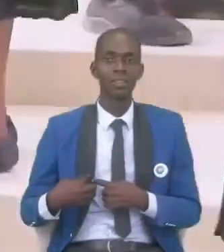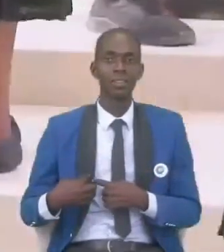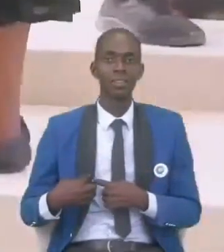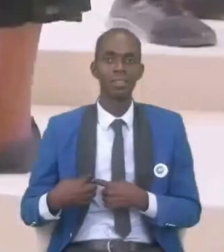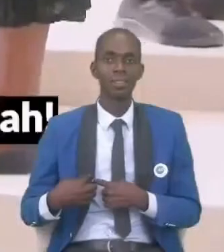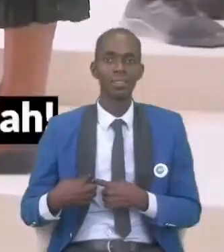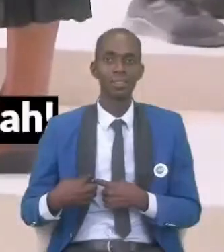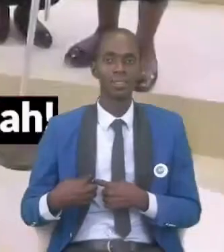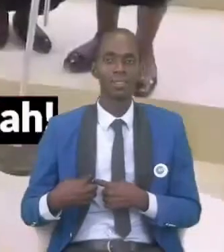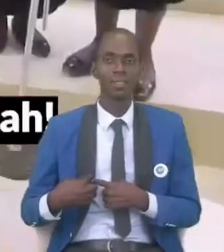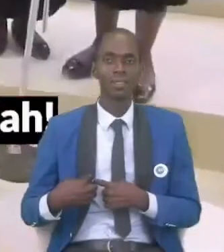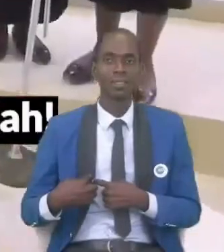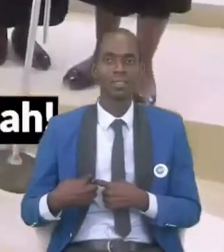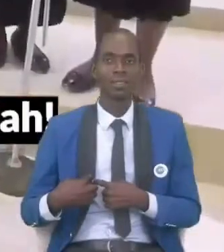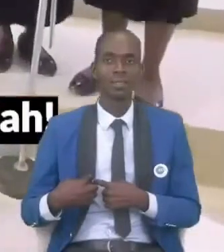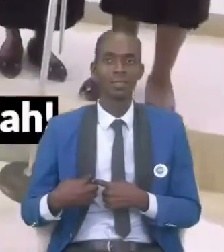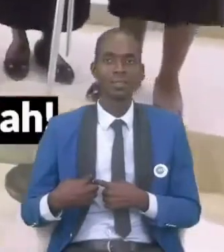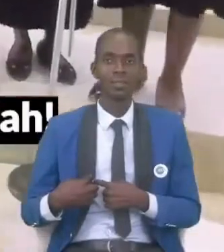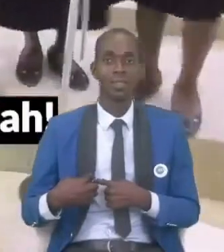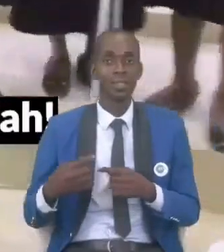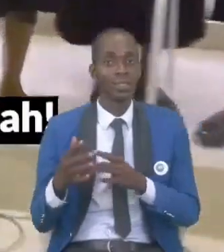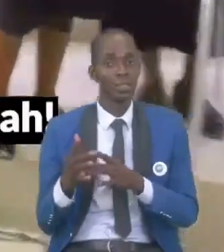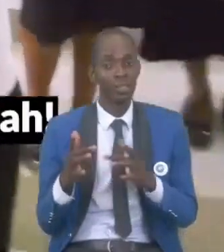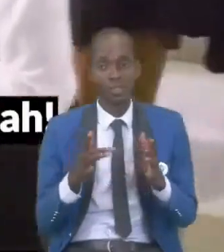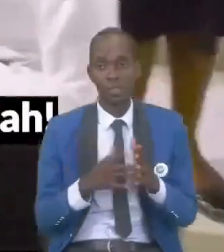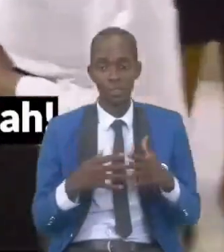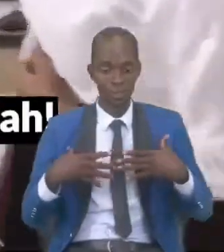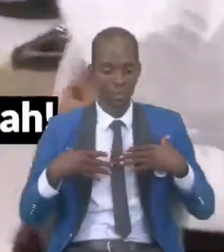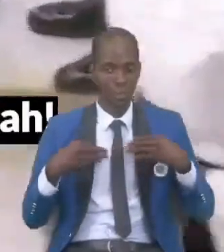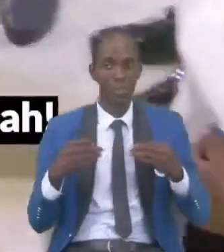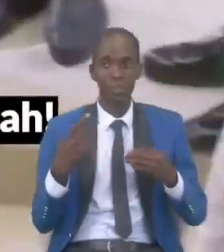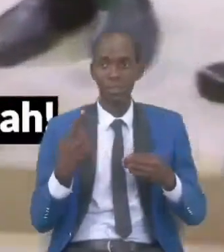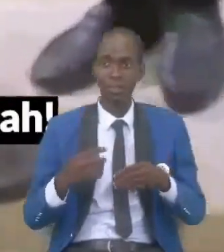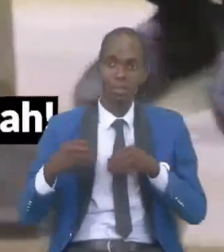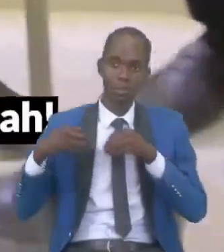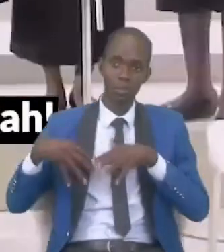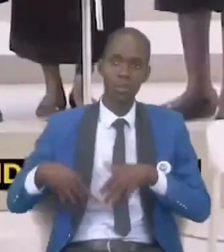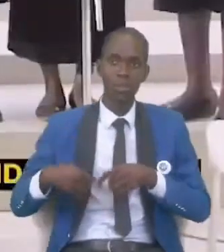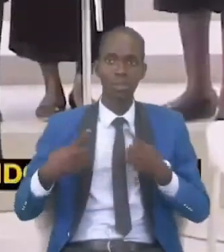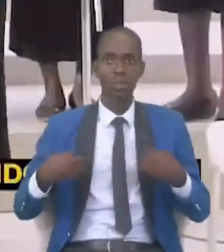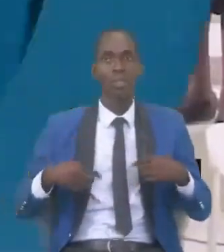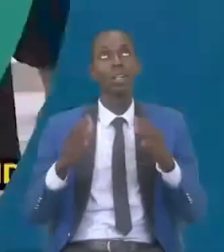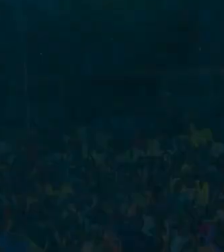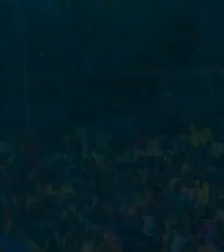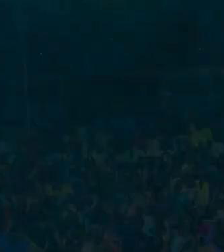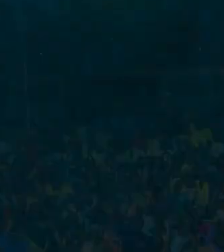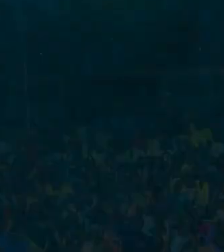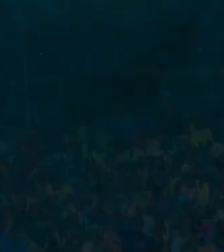brokenhearted. Jesus binds up the brokenhearted. Hallelujah.